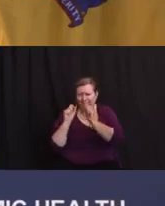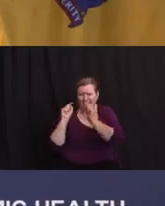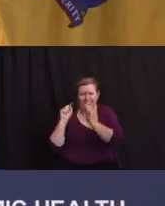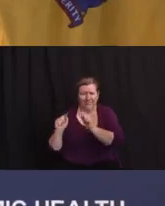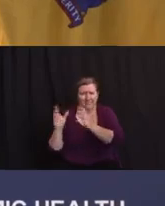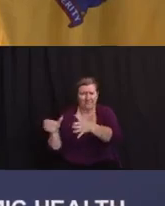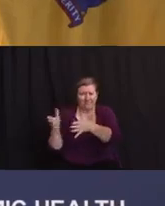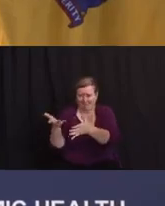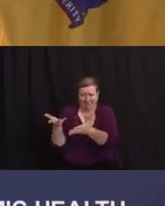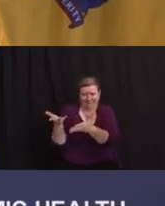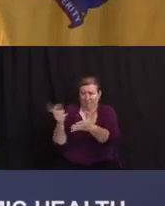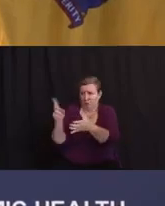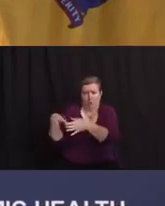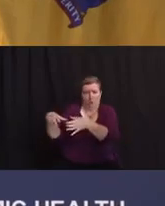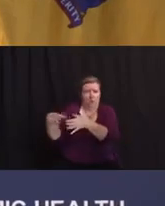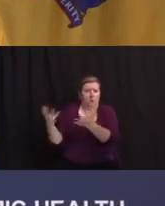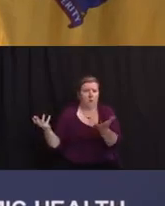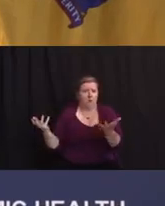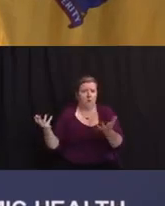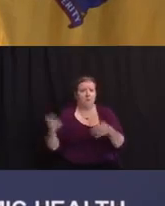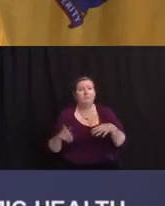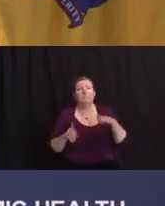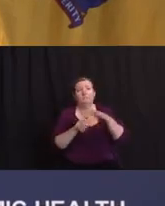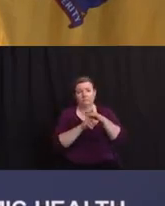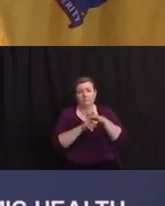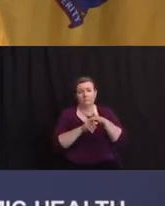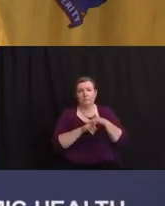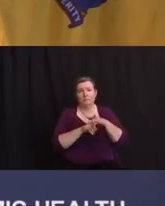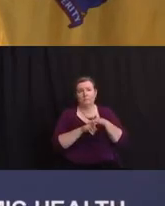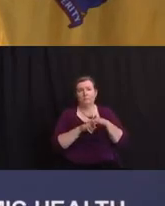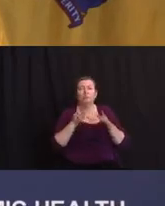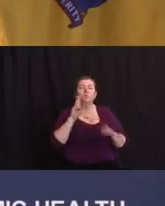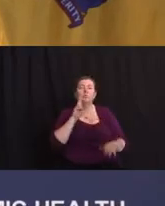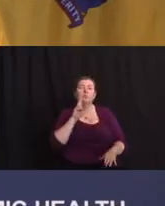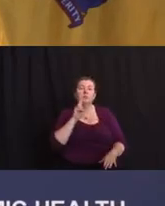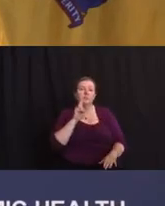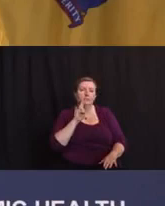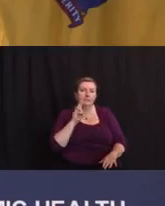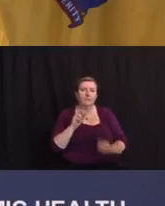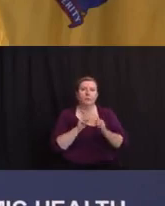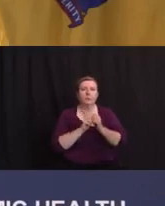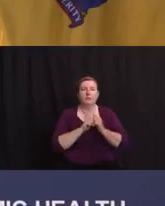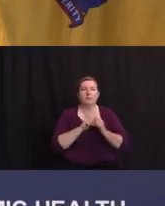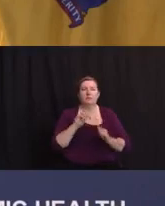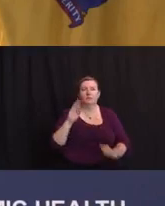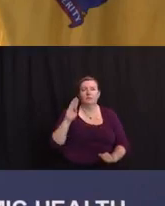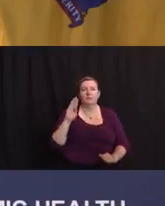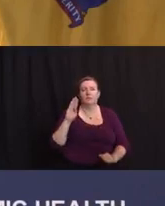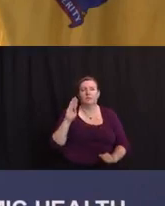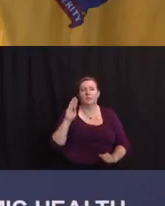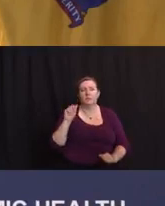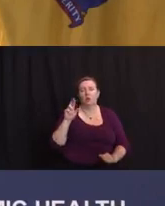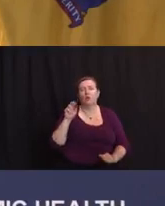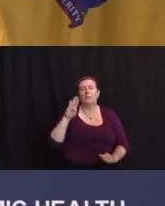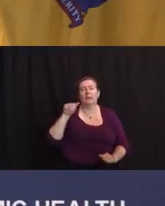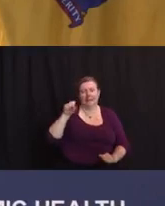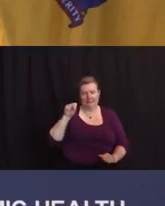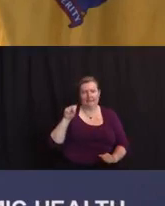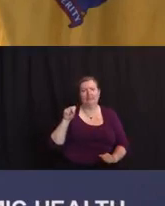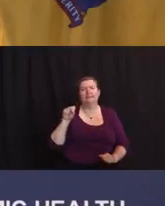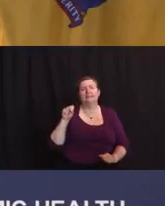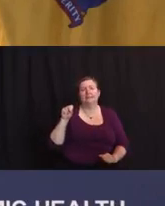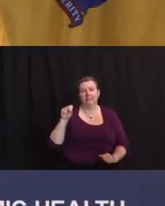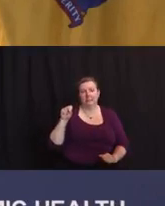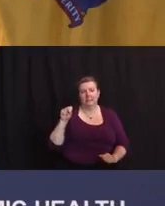this, I think it was in Houston first, then Barnabas came in, and now you're starting to see, just as when Rutgers went with the requirement for higher ed,